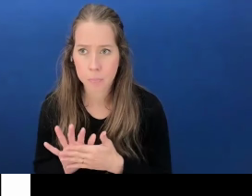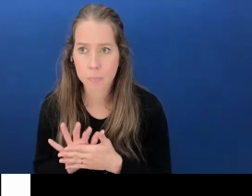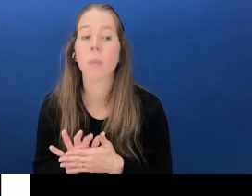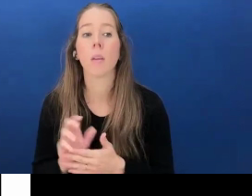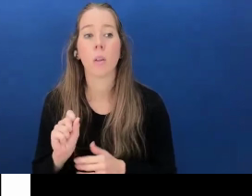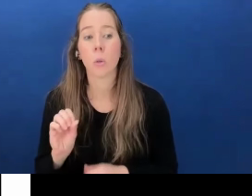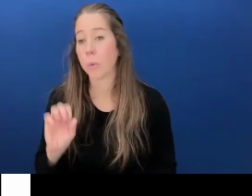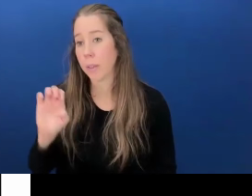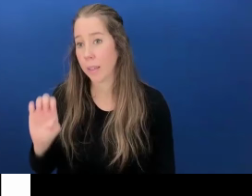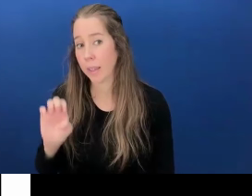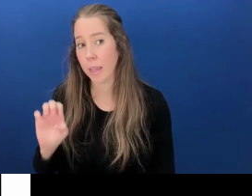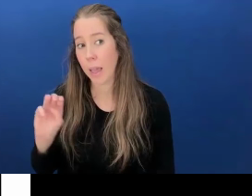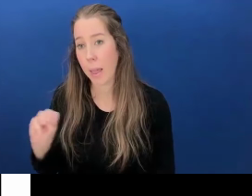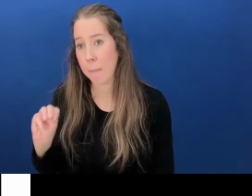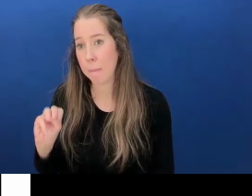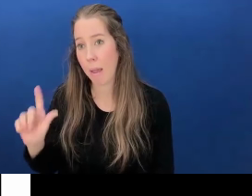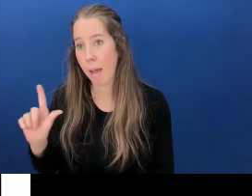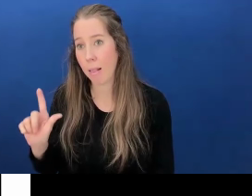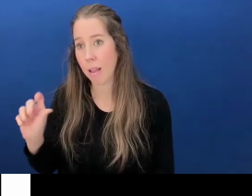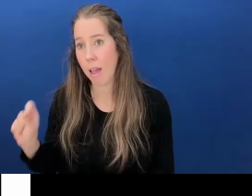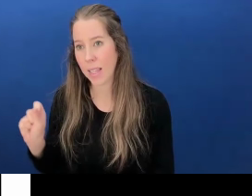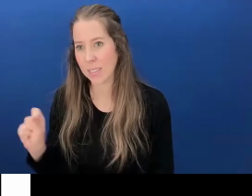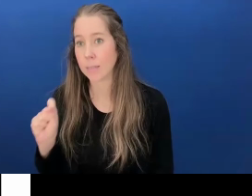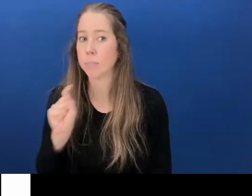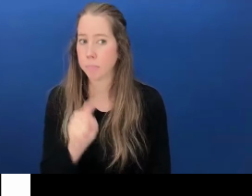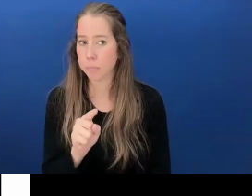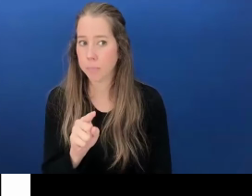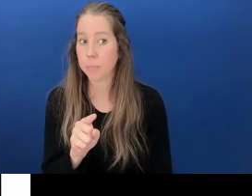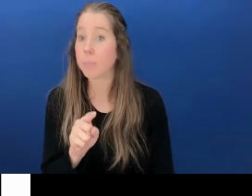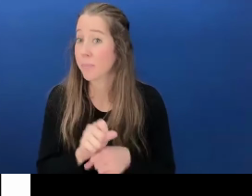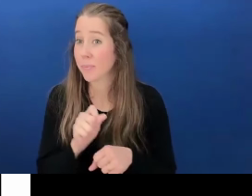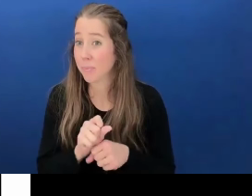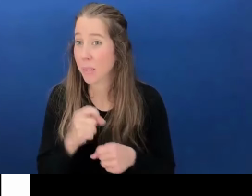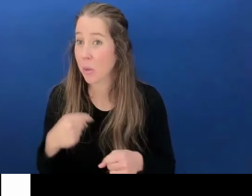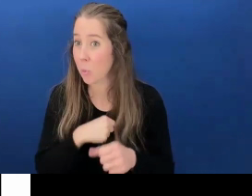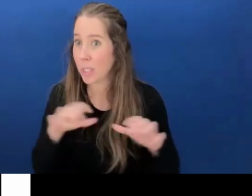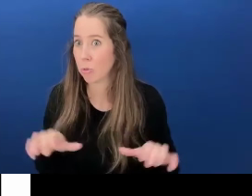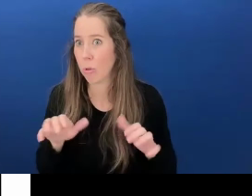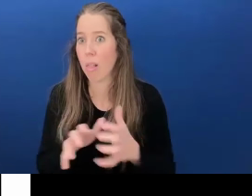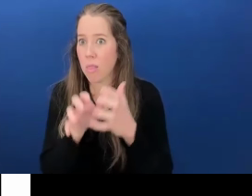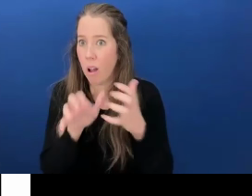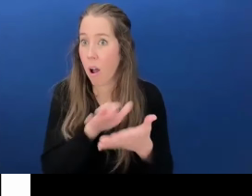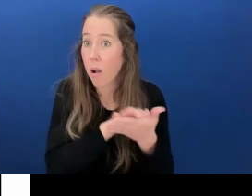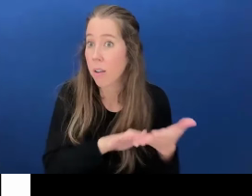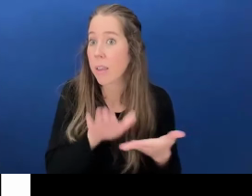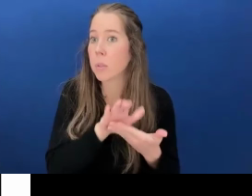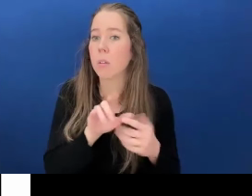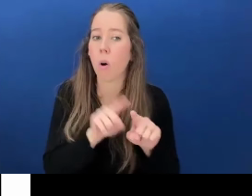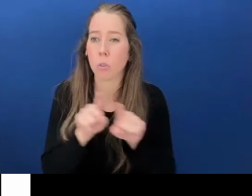So EMLS, this is the work that we do a lot of on campus, but also out in the